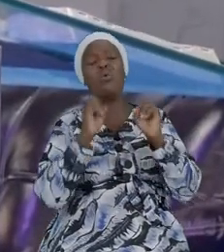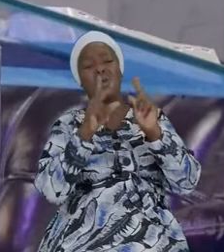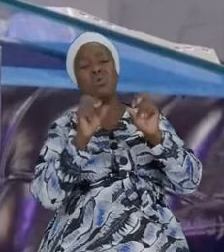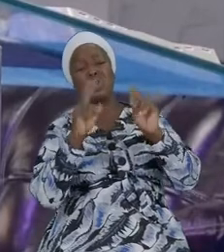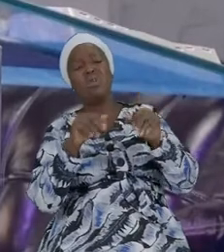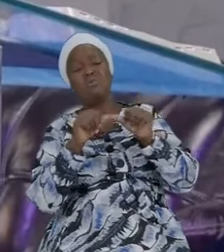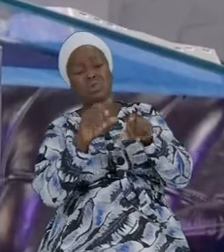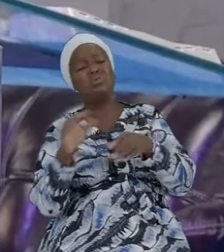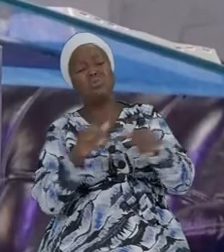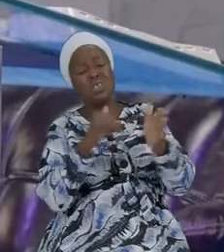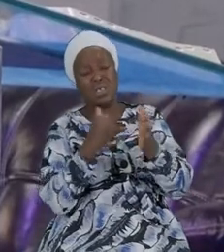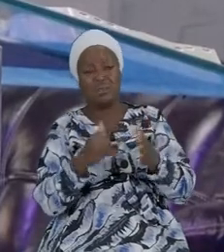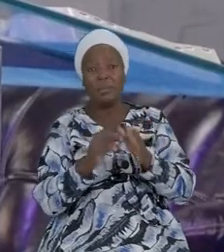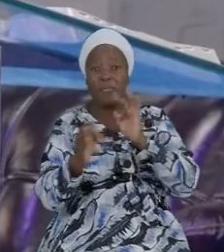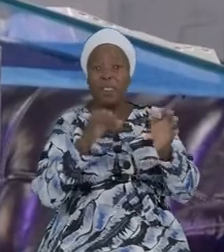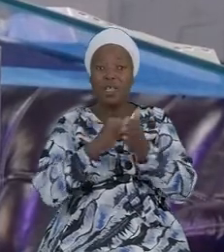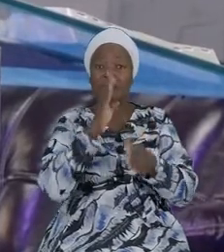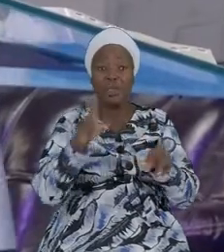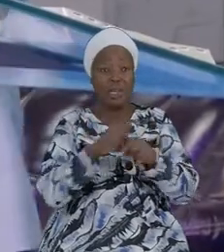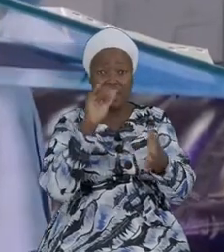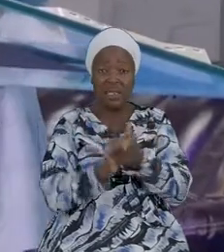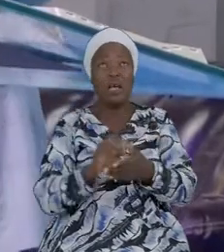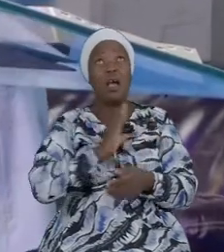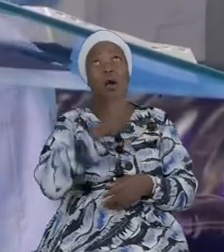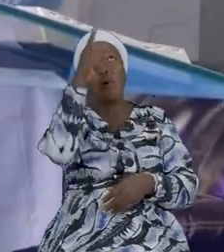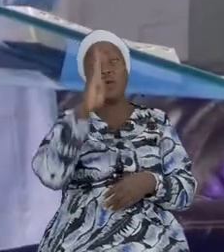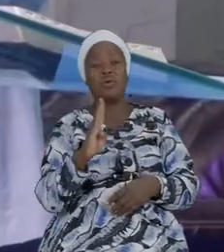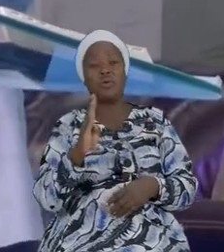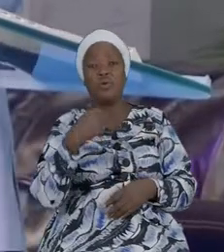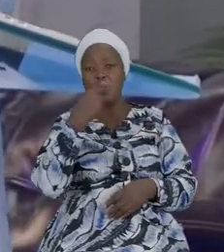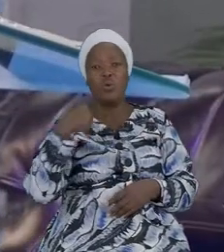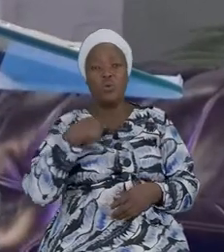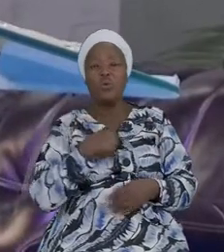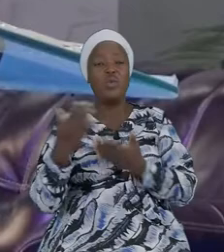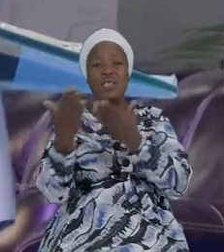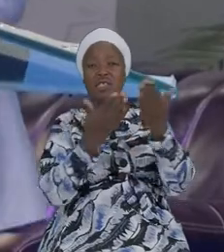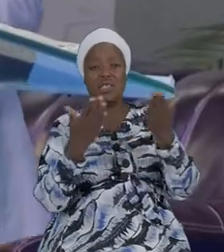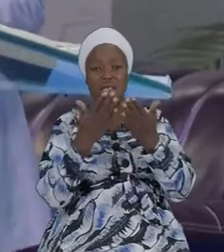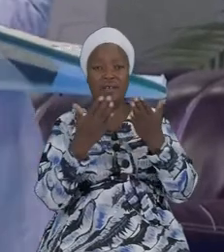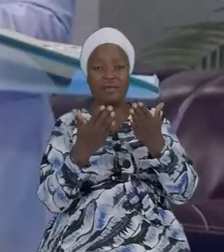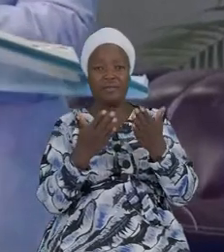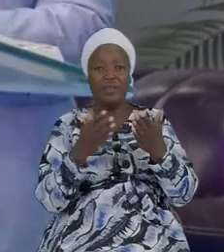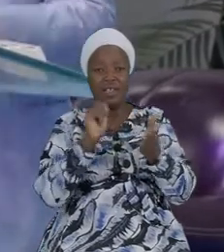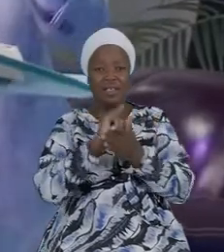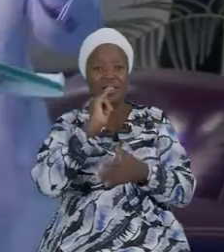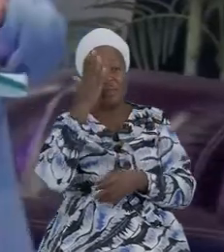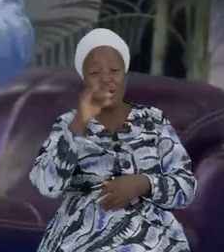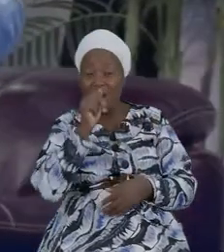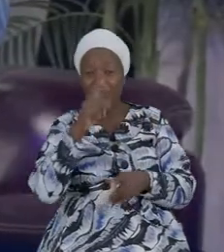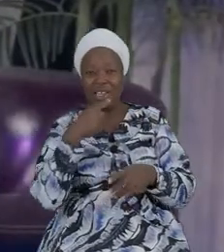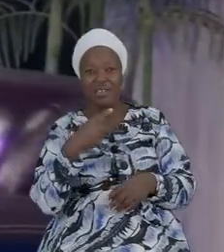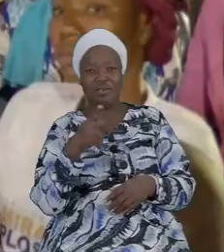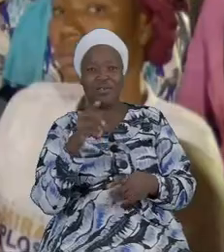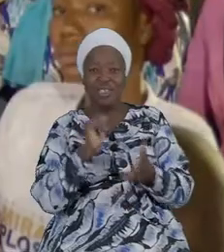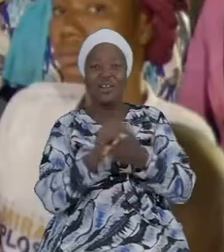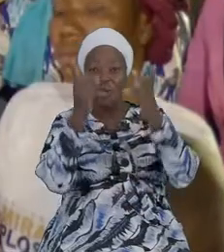go ahead. If it be so, our God whom we serve, that's what I'm telling you, come